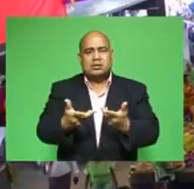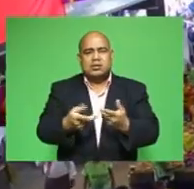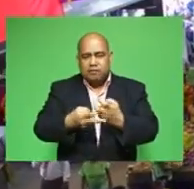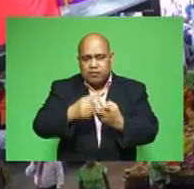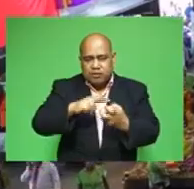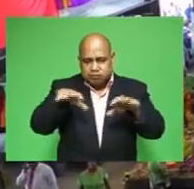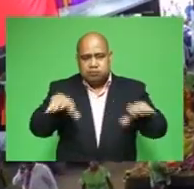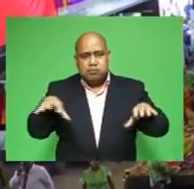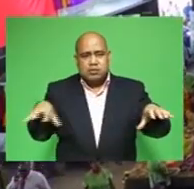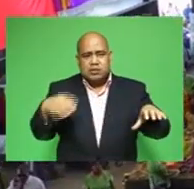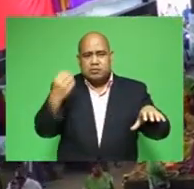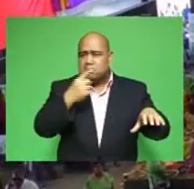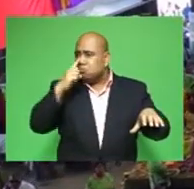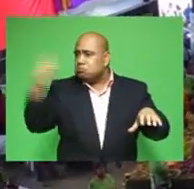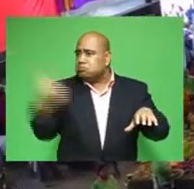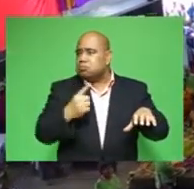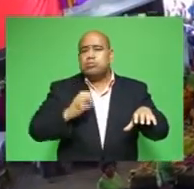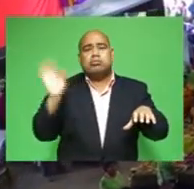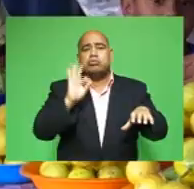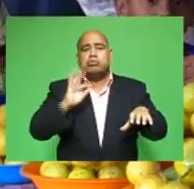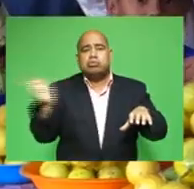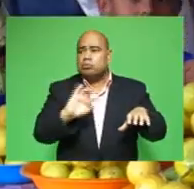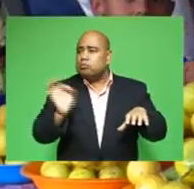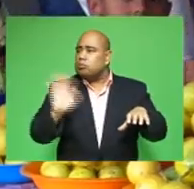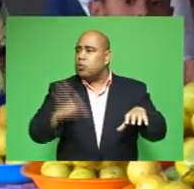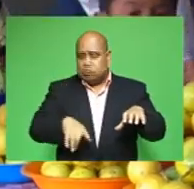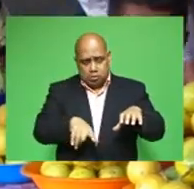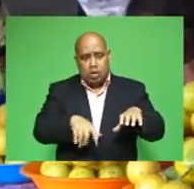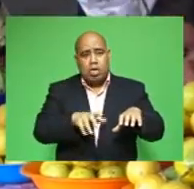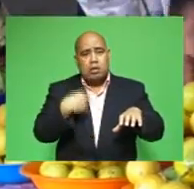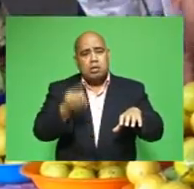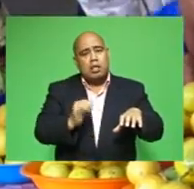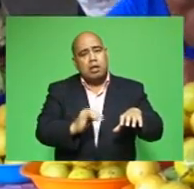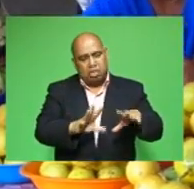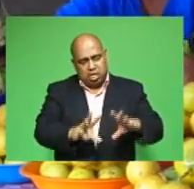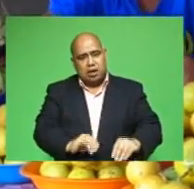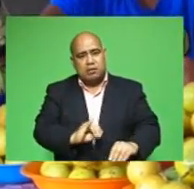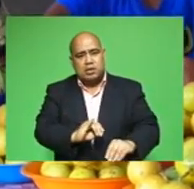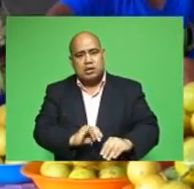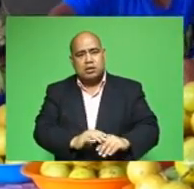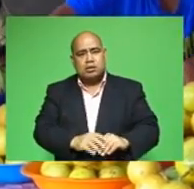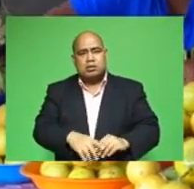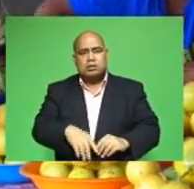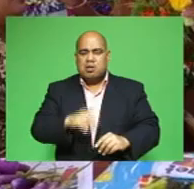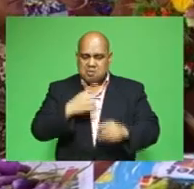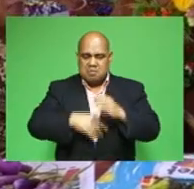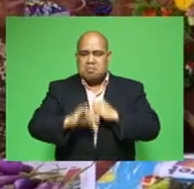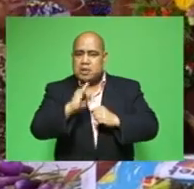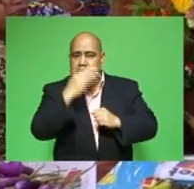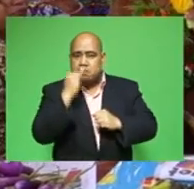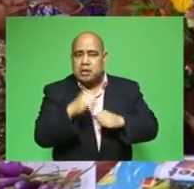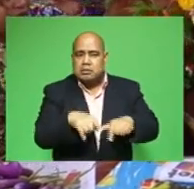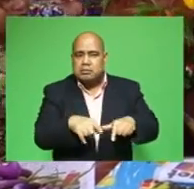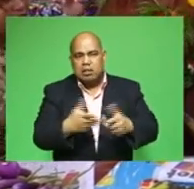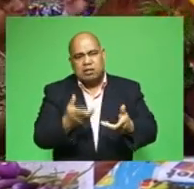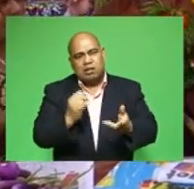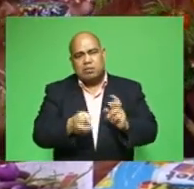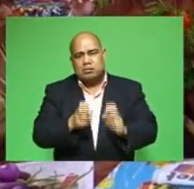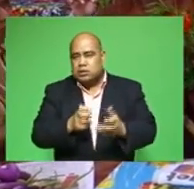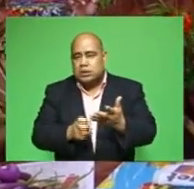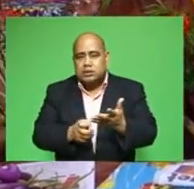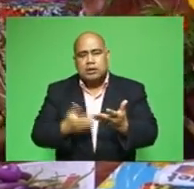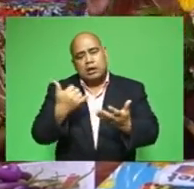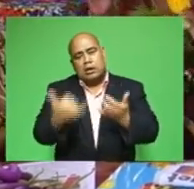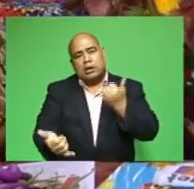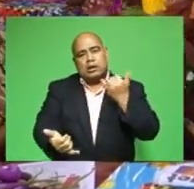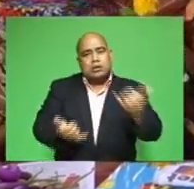perishable goods, you know, and then it's just going to be left there, nobody's buying it. That's what I feel for the people. Some of them can sit here and wait to